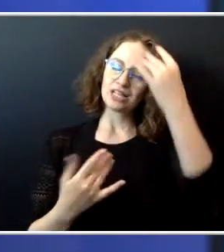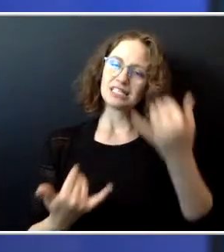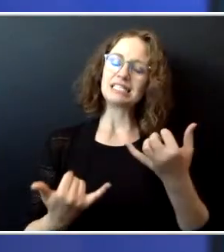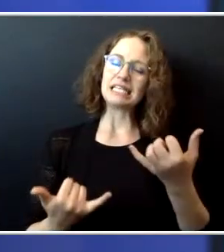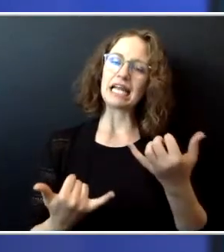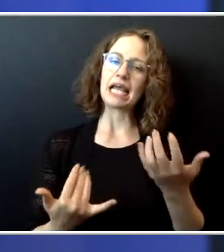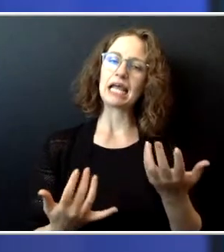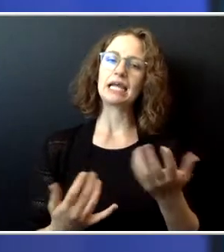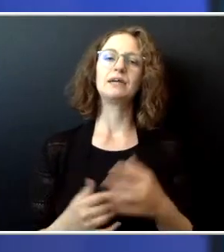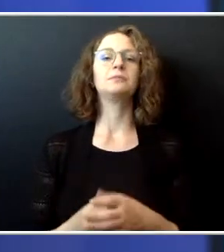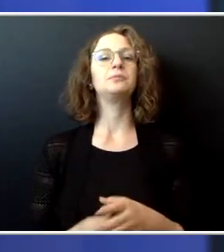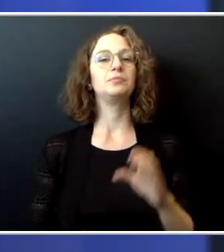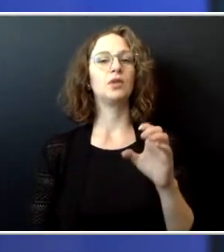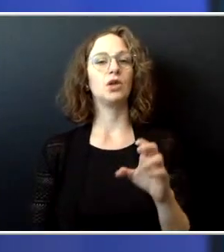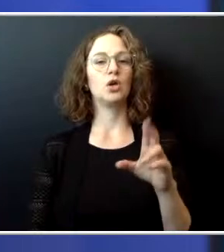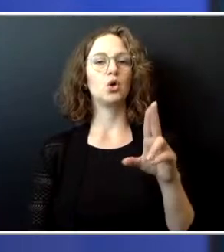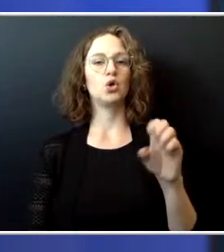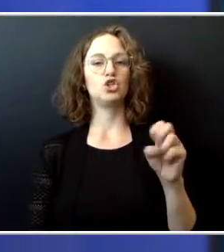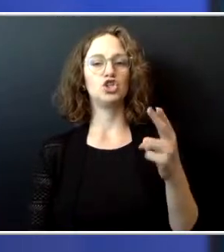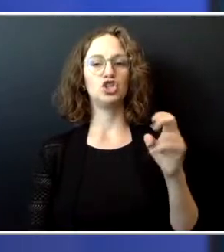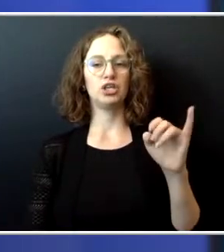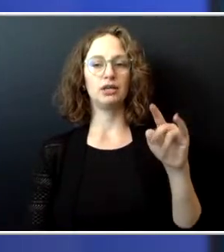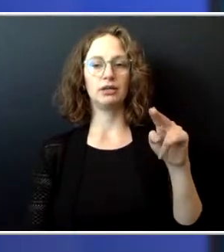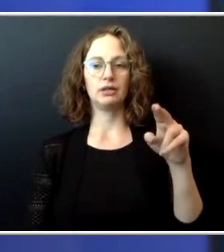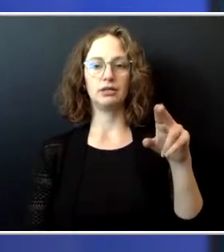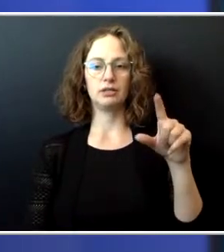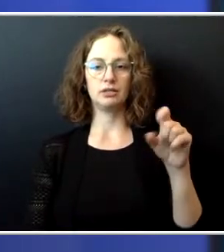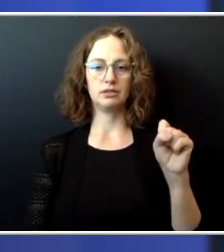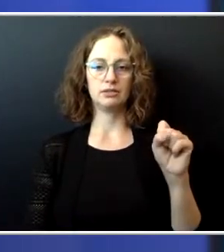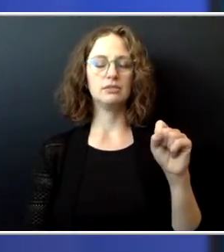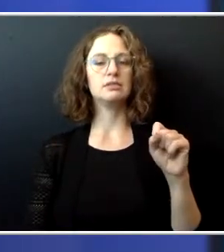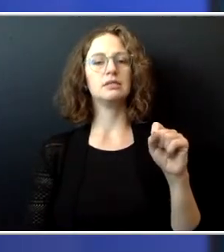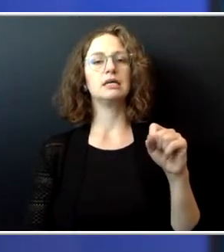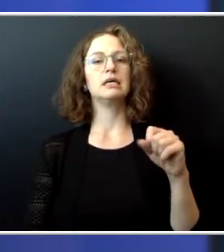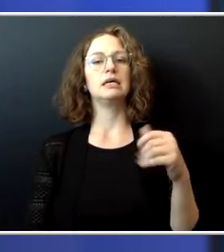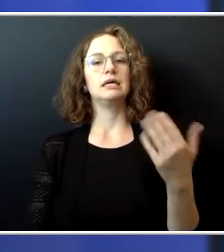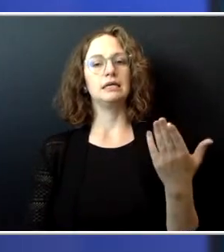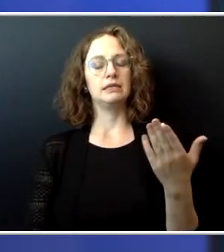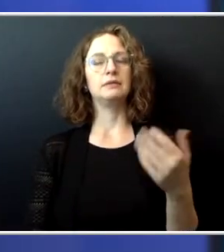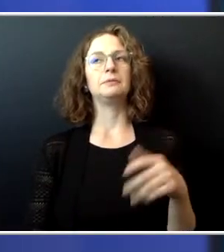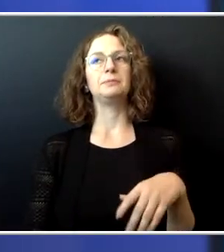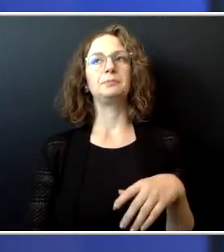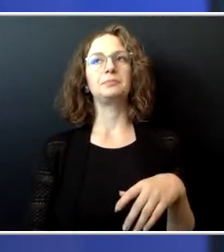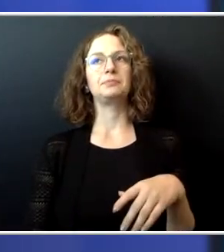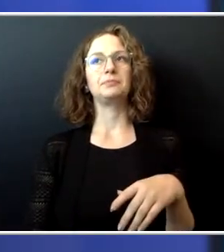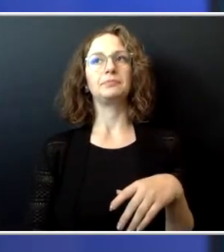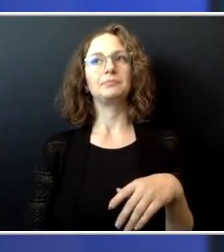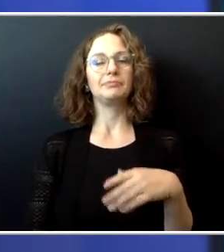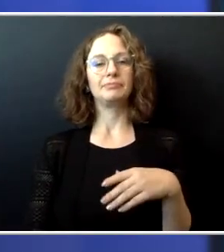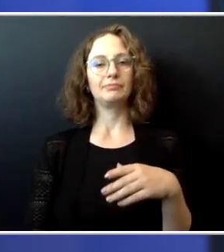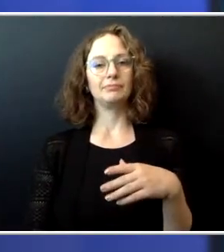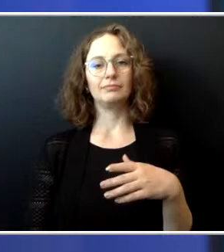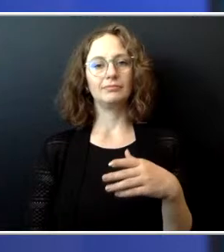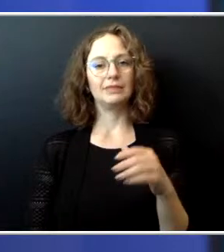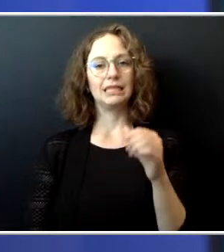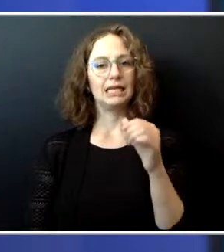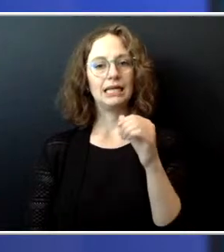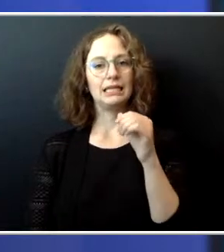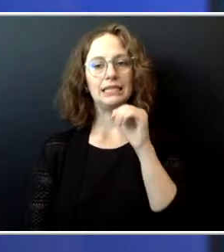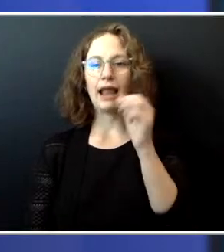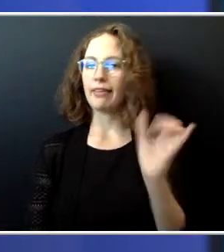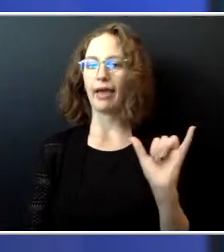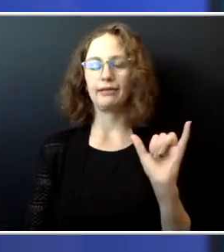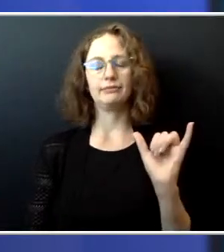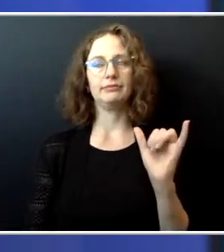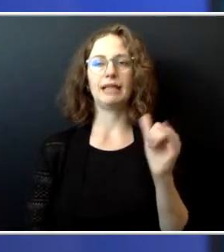Cushing's there, and, as more than routine, it's not like, everyone should be screened for Cushing,